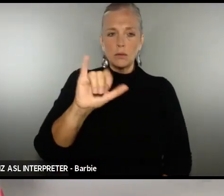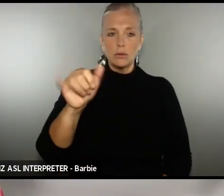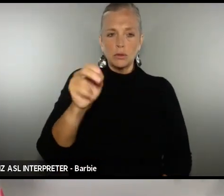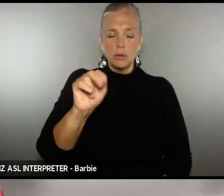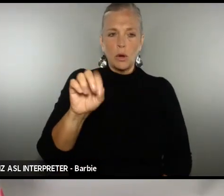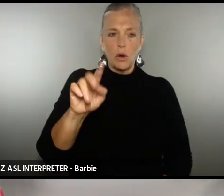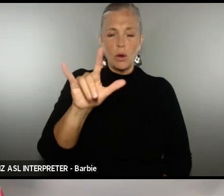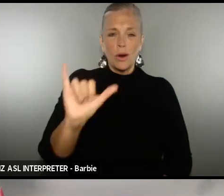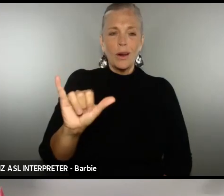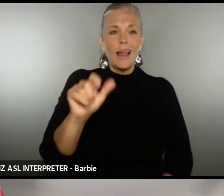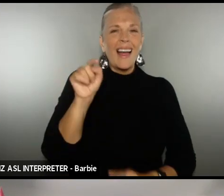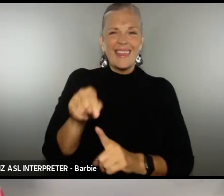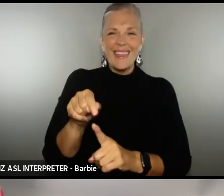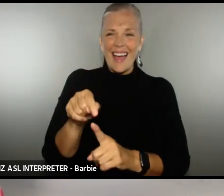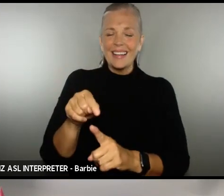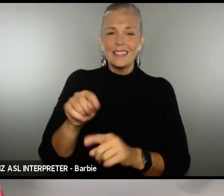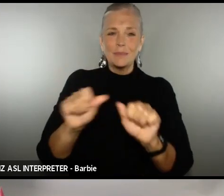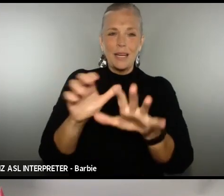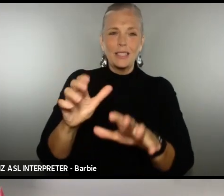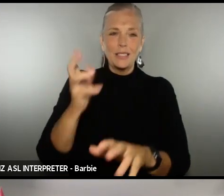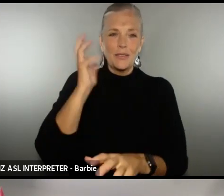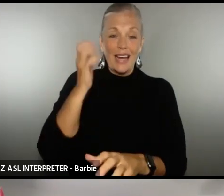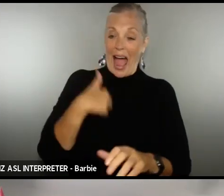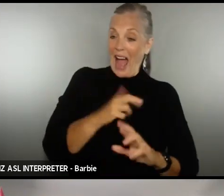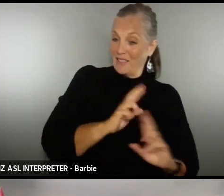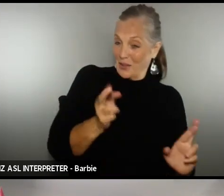Radio, which I have to get ready for.